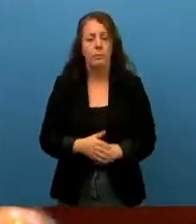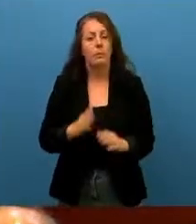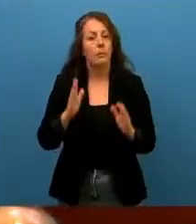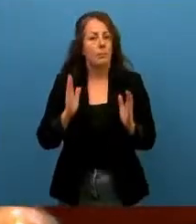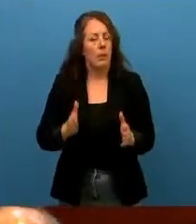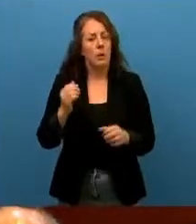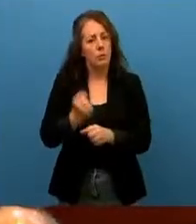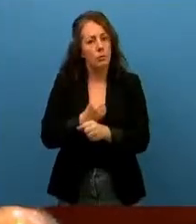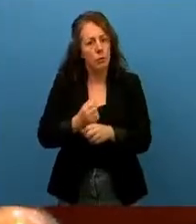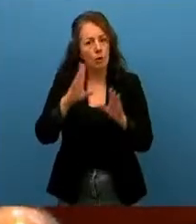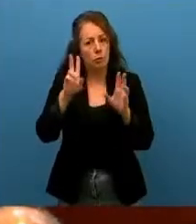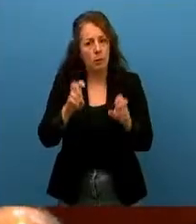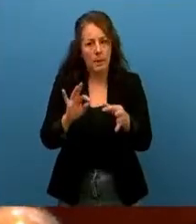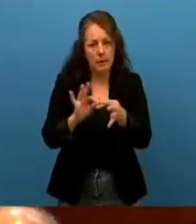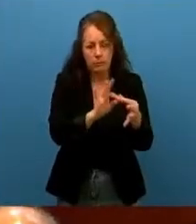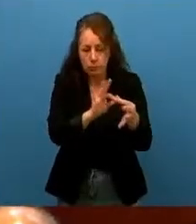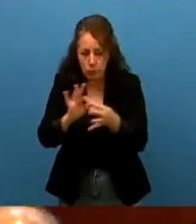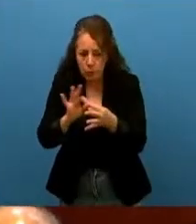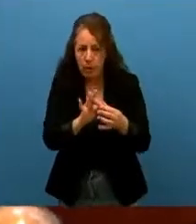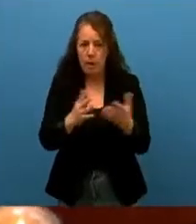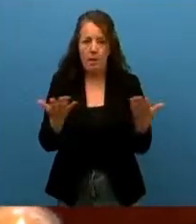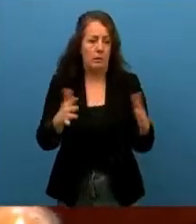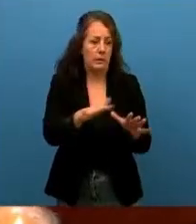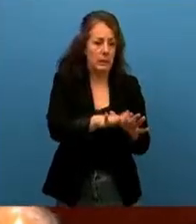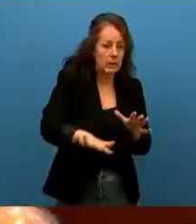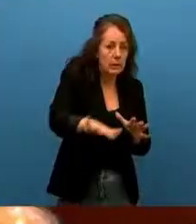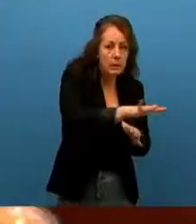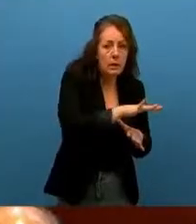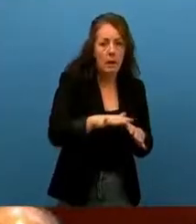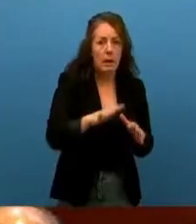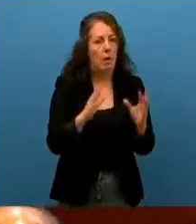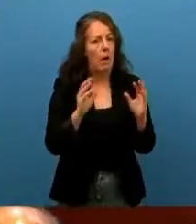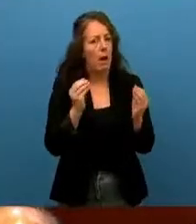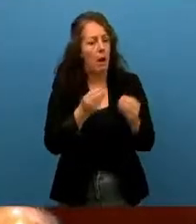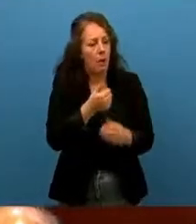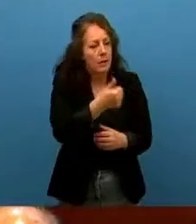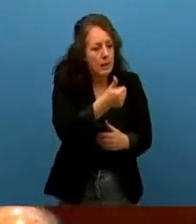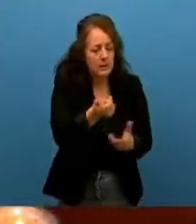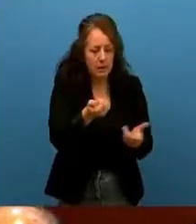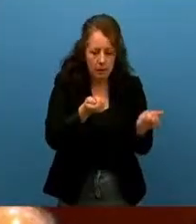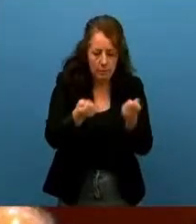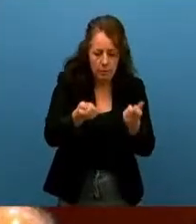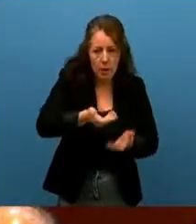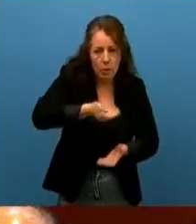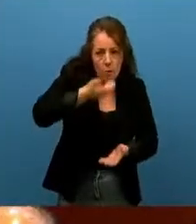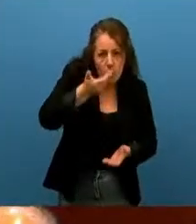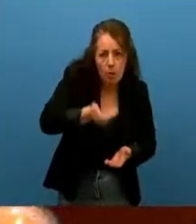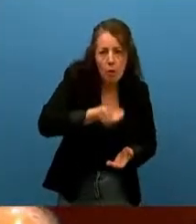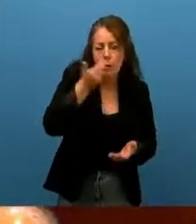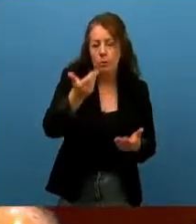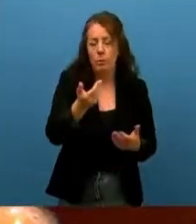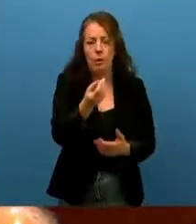resources, common ancestry with original occupants of traditional or ancestral lands and